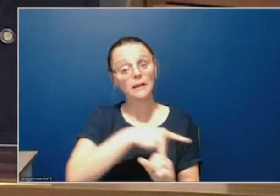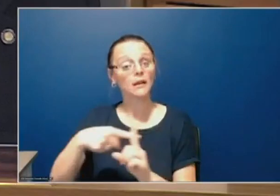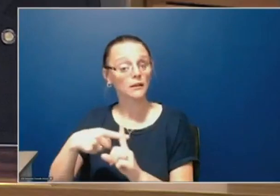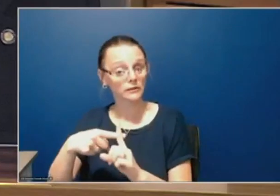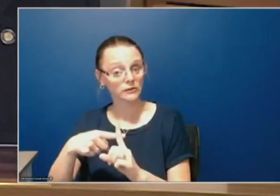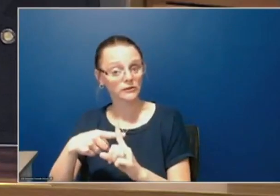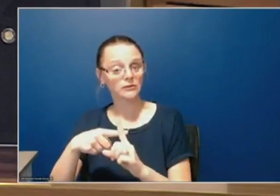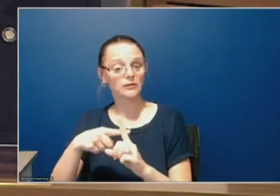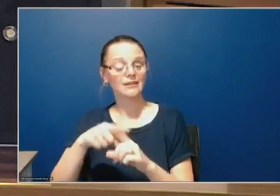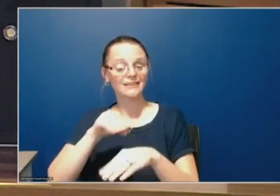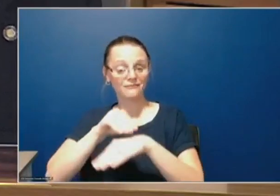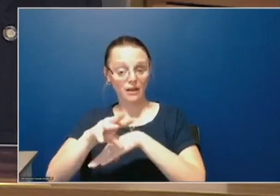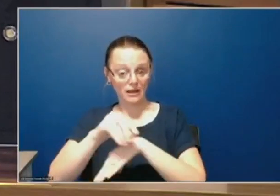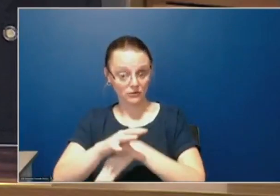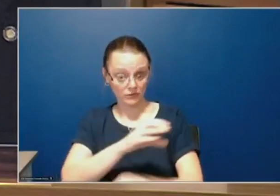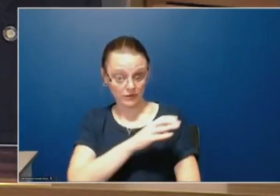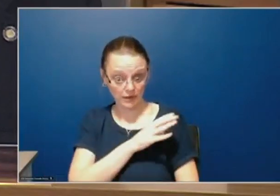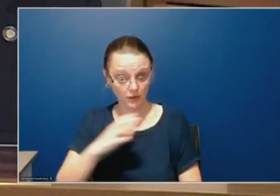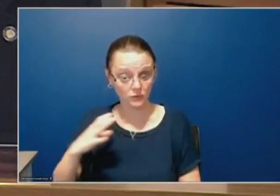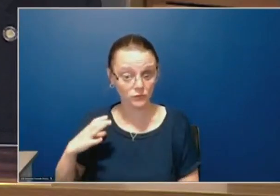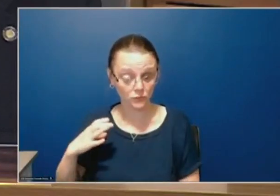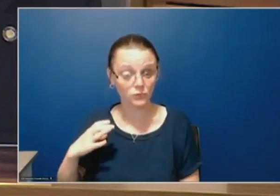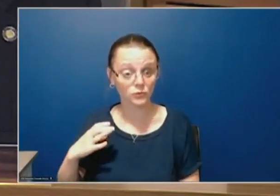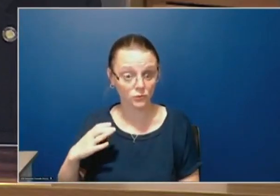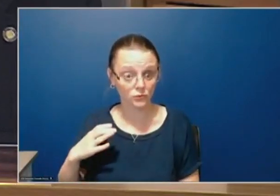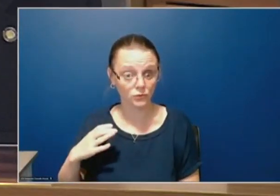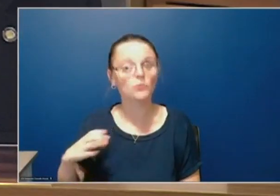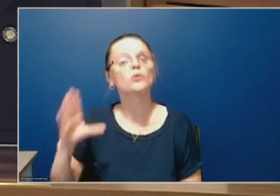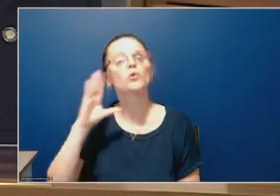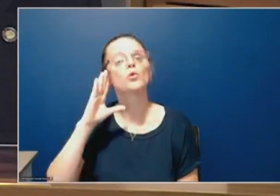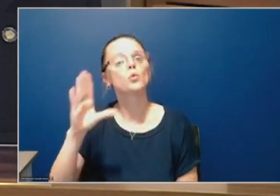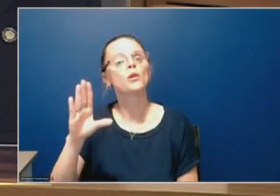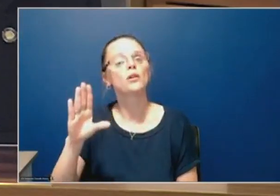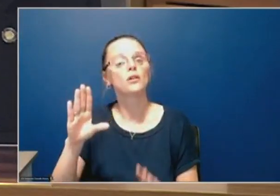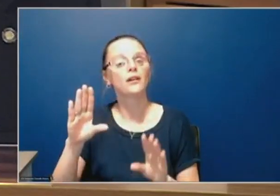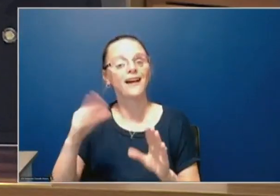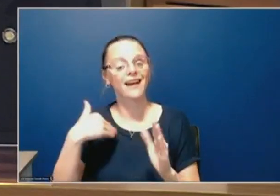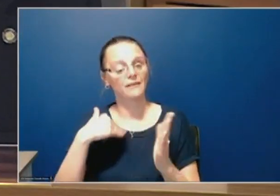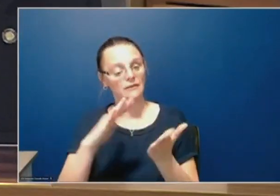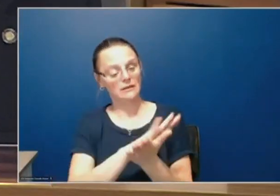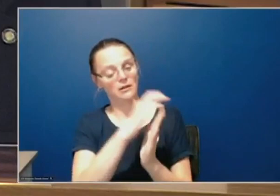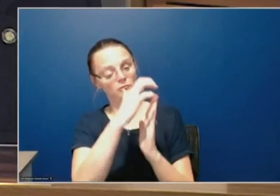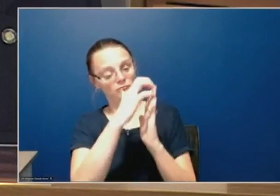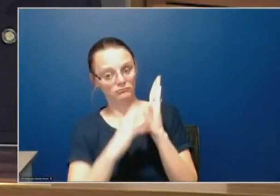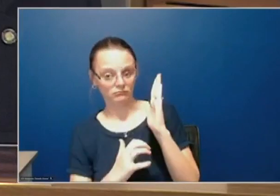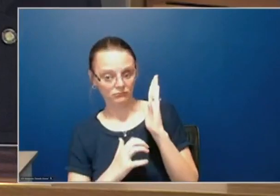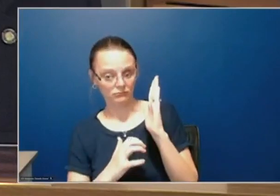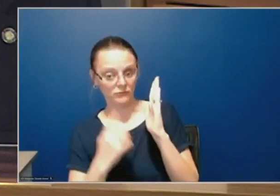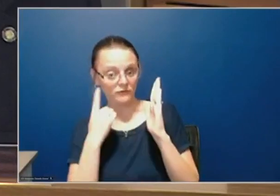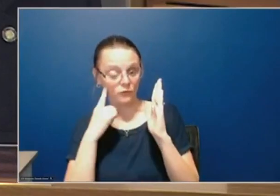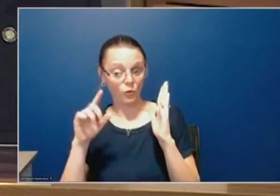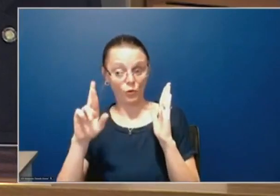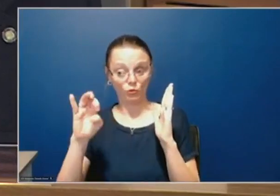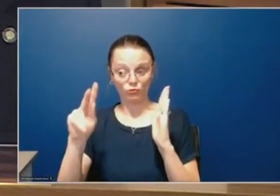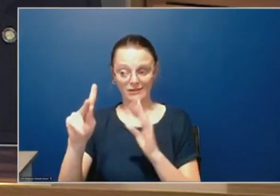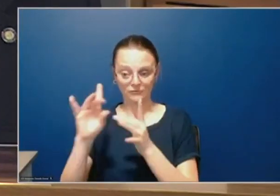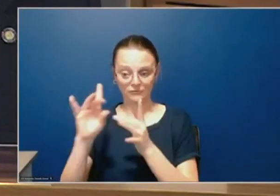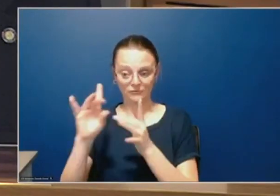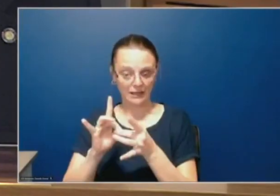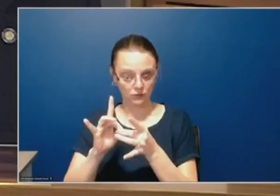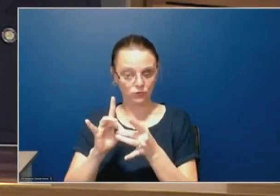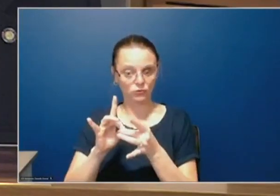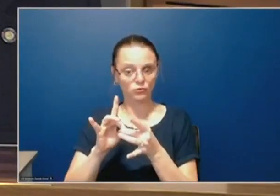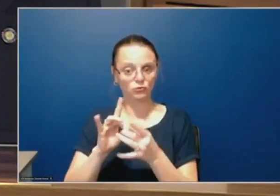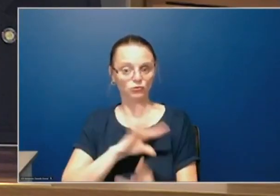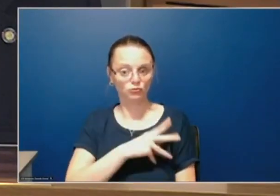advisory council that would develop a document outlining the risks associated with transition. And that document would